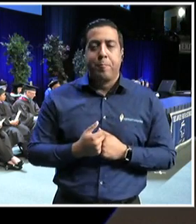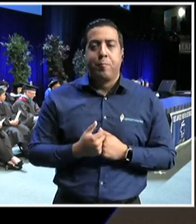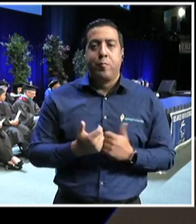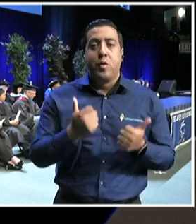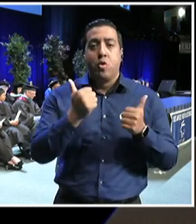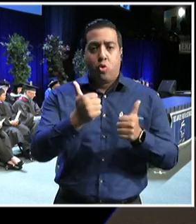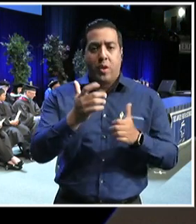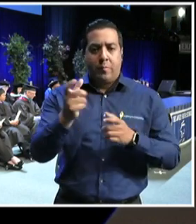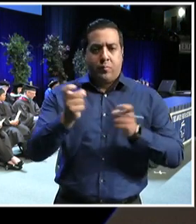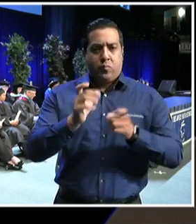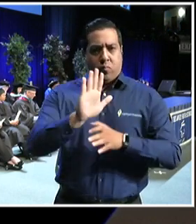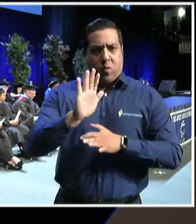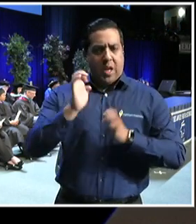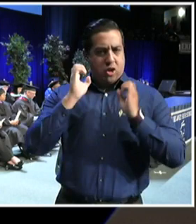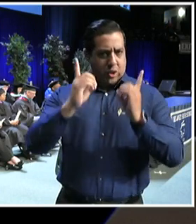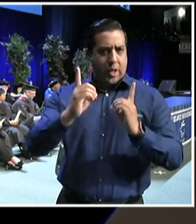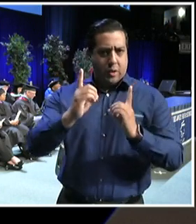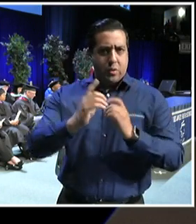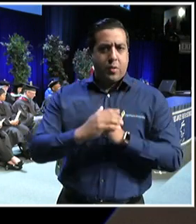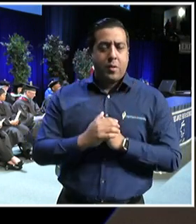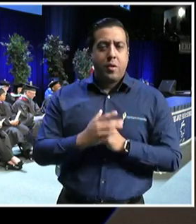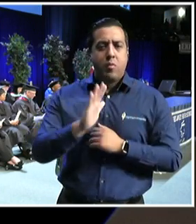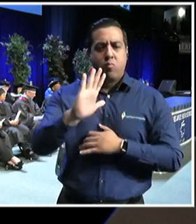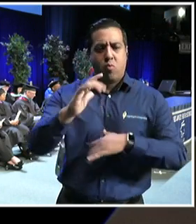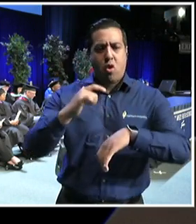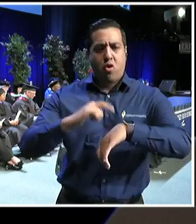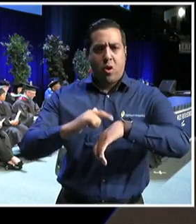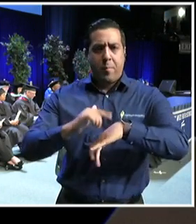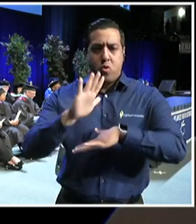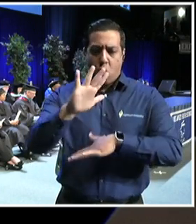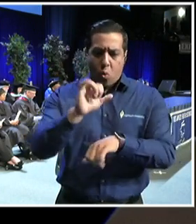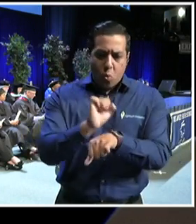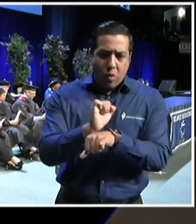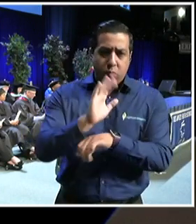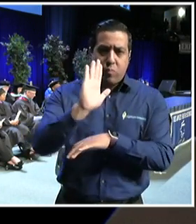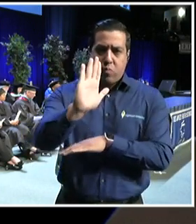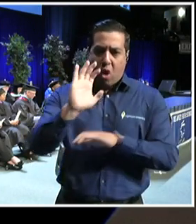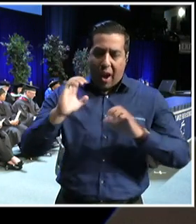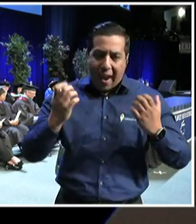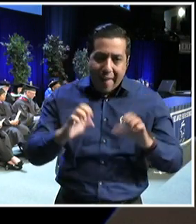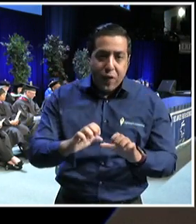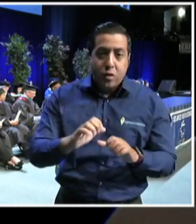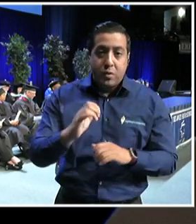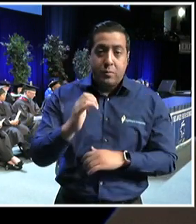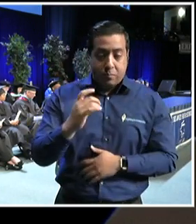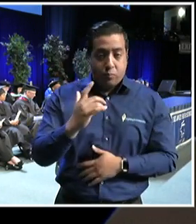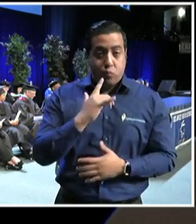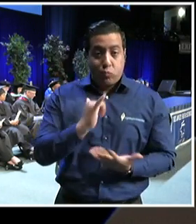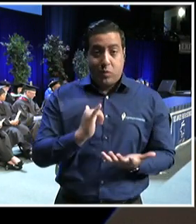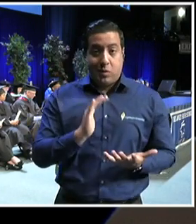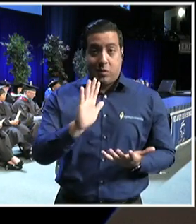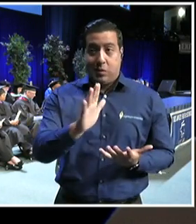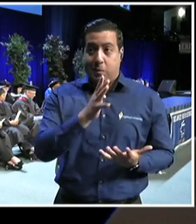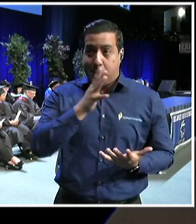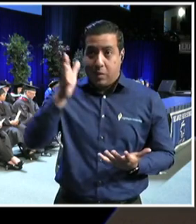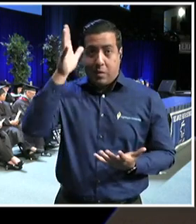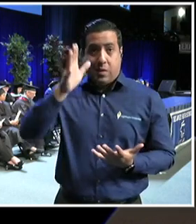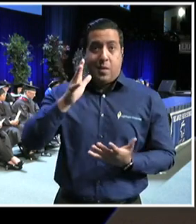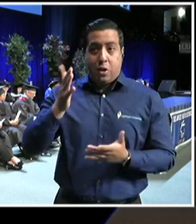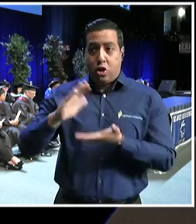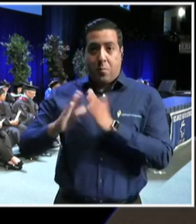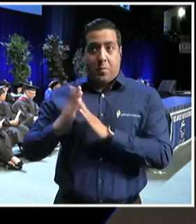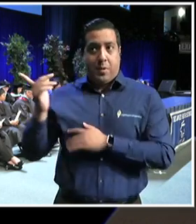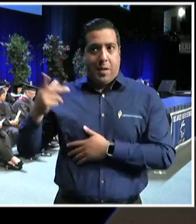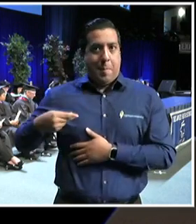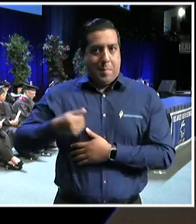You can and should take charge of your education. It's your time, your work, your effort. After all, you, your parents, or your community are paying